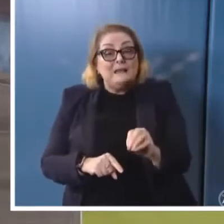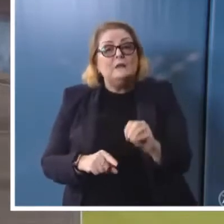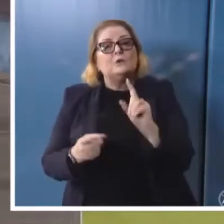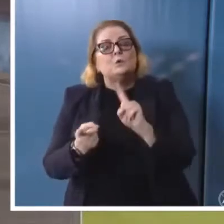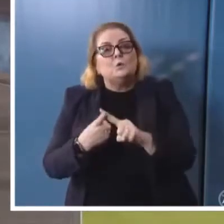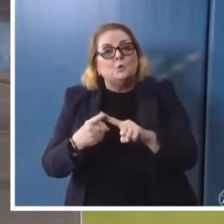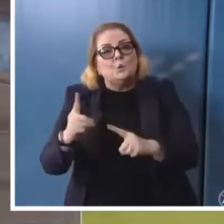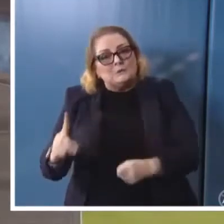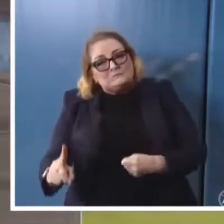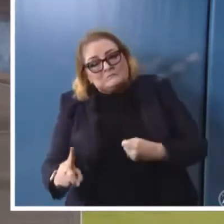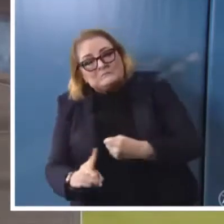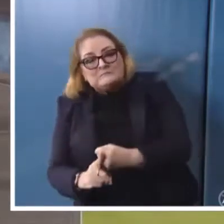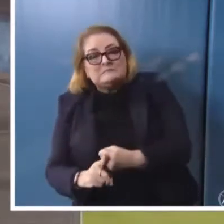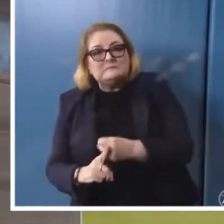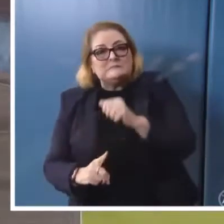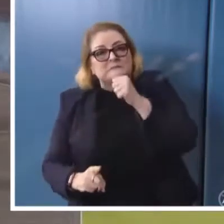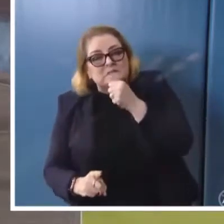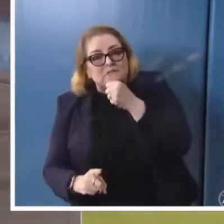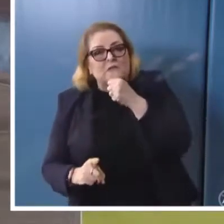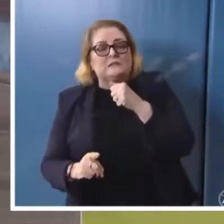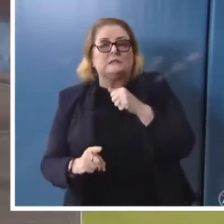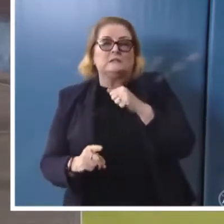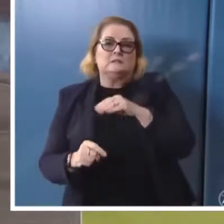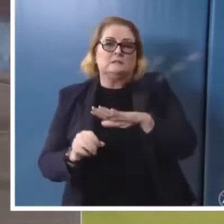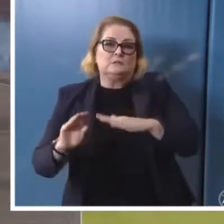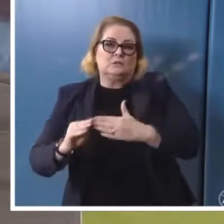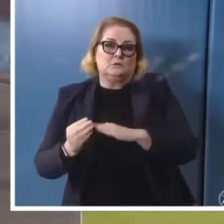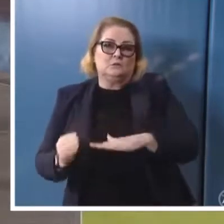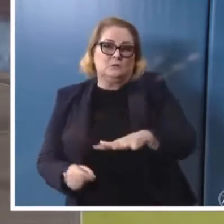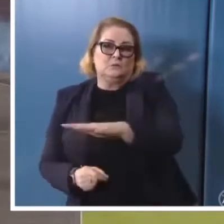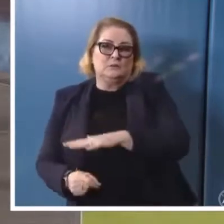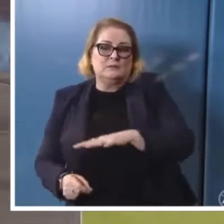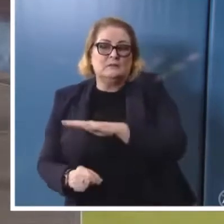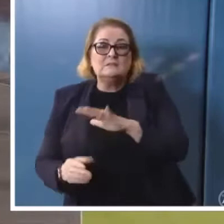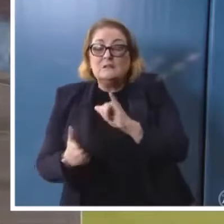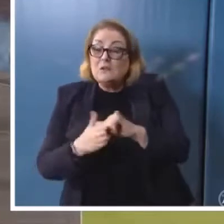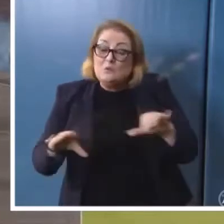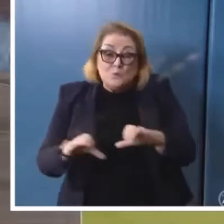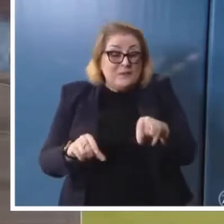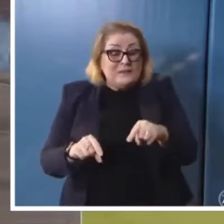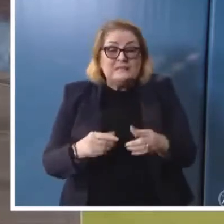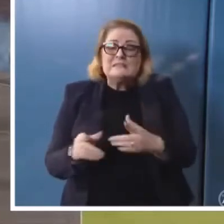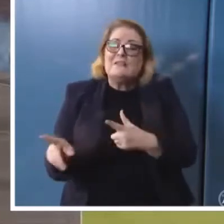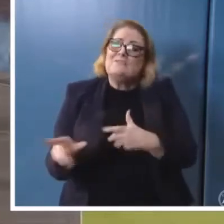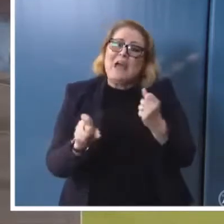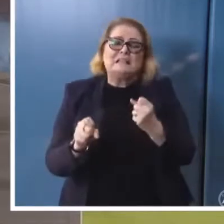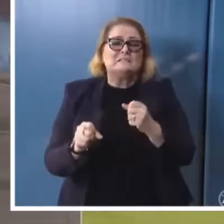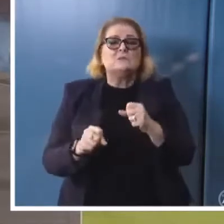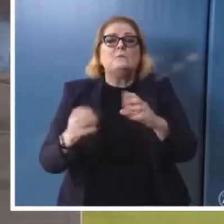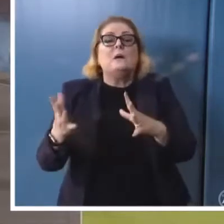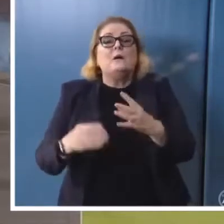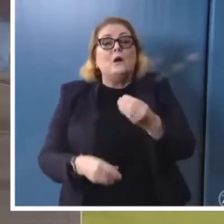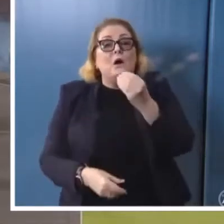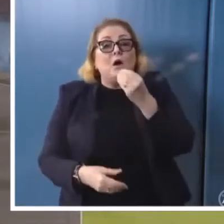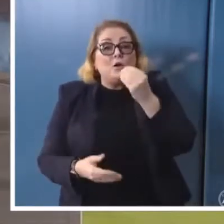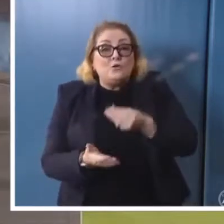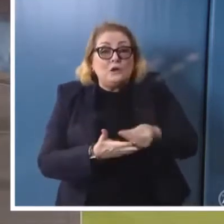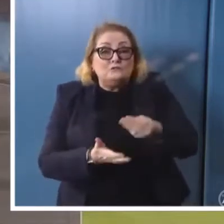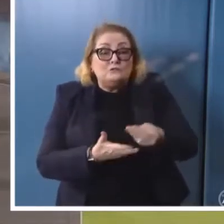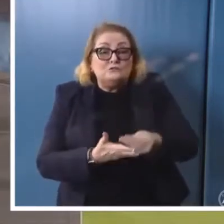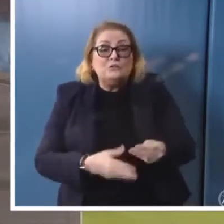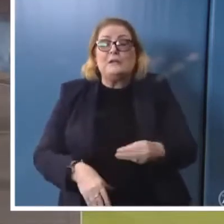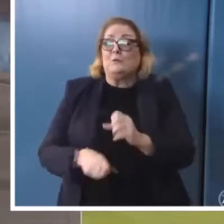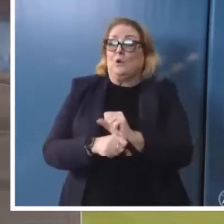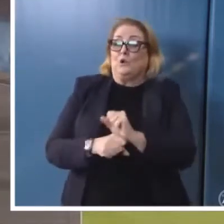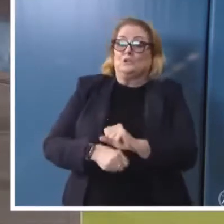vaccine equity is not just the right thing to do, it's also the fastest way through this pandemic. Grocery workers prioritize, school